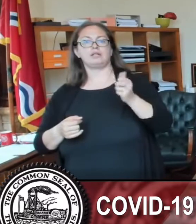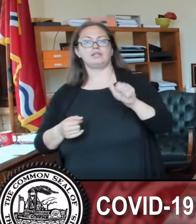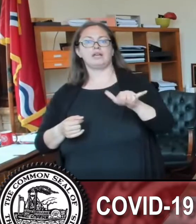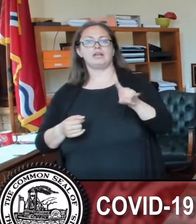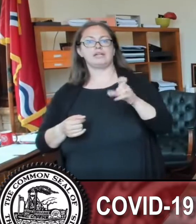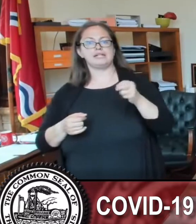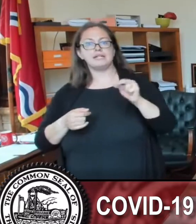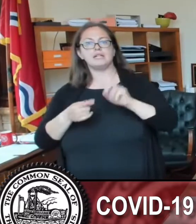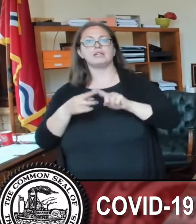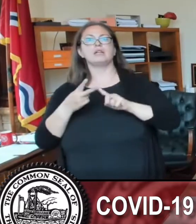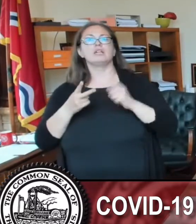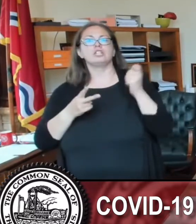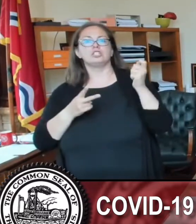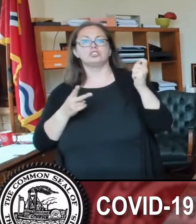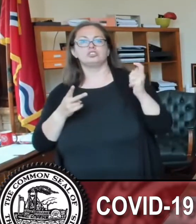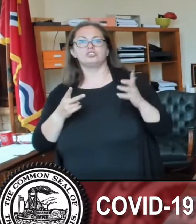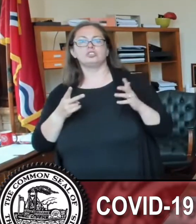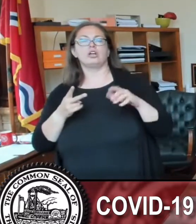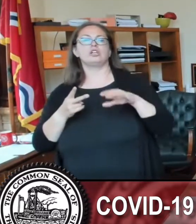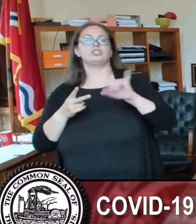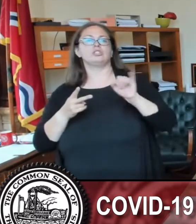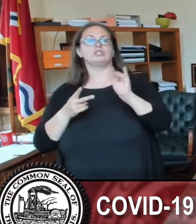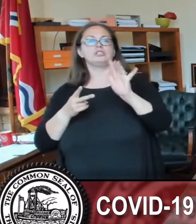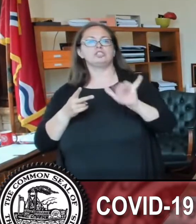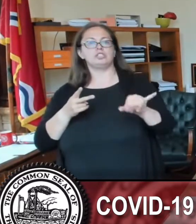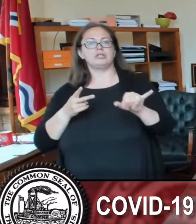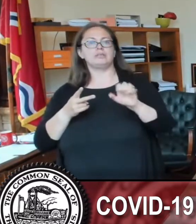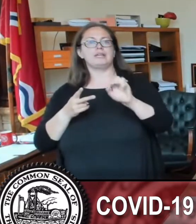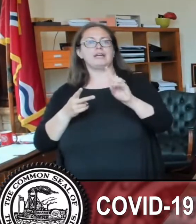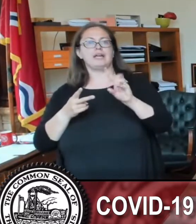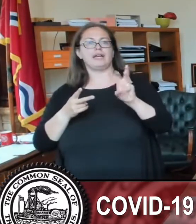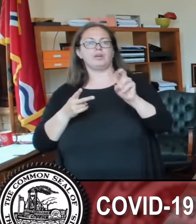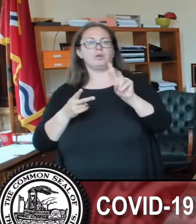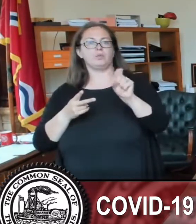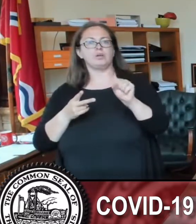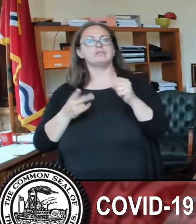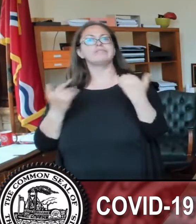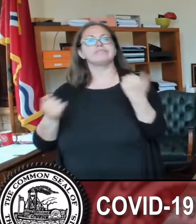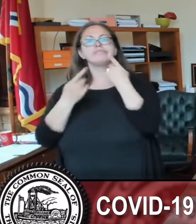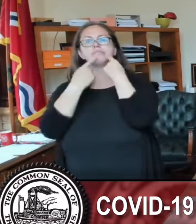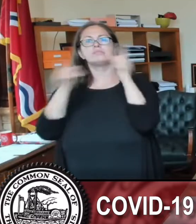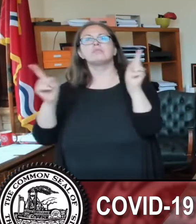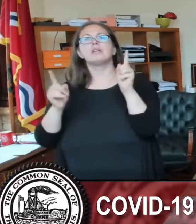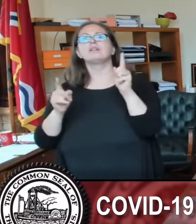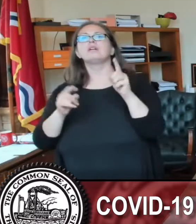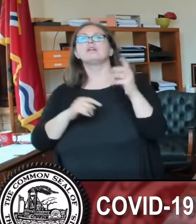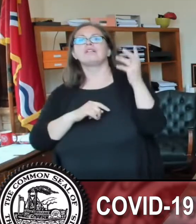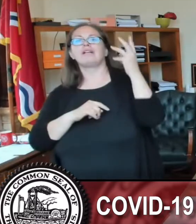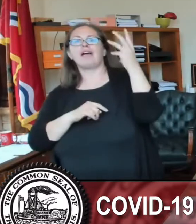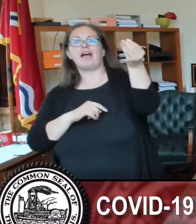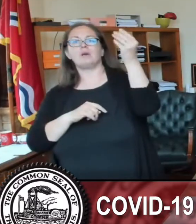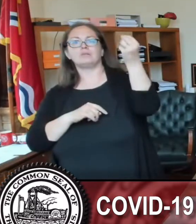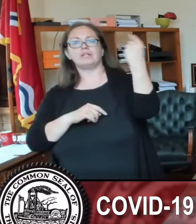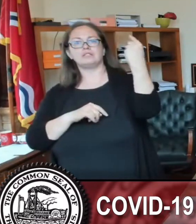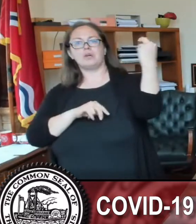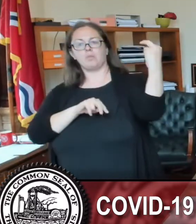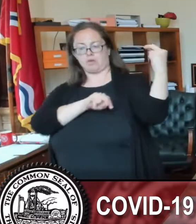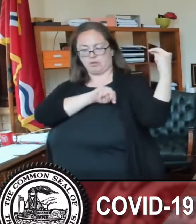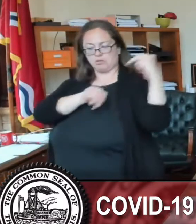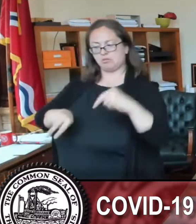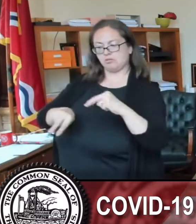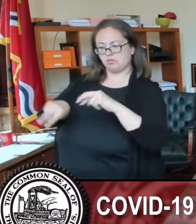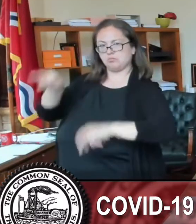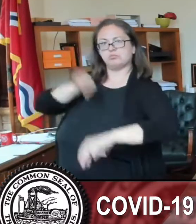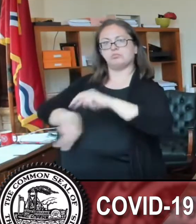Judge Jimmy Edwards, and I are announcing an outside review of SLMPD, St. Louis Metropolitan Police